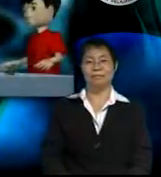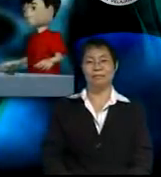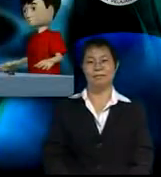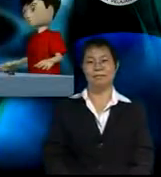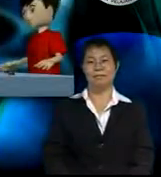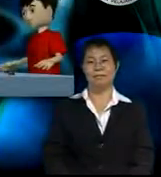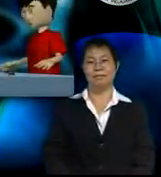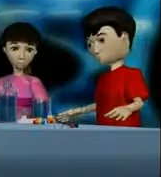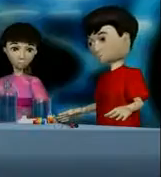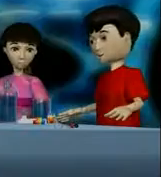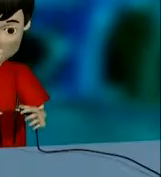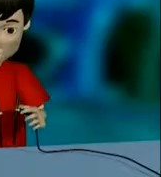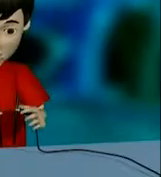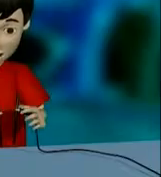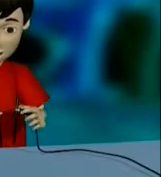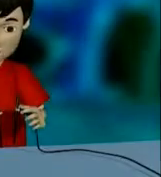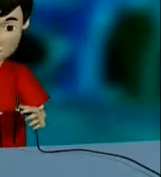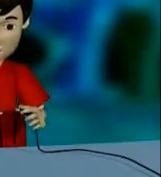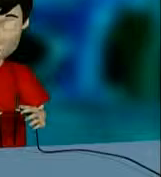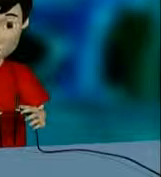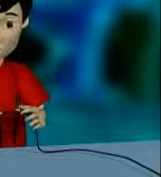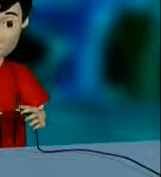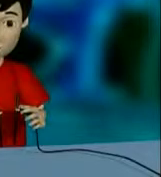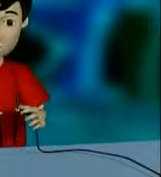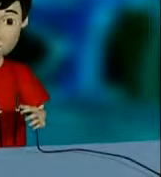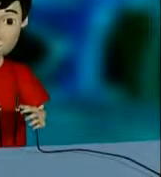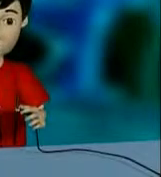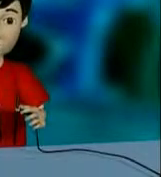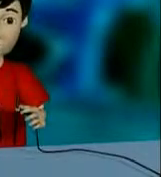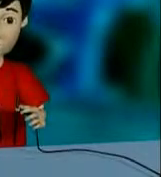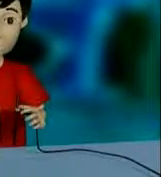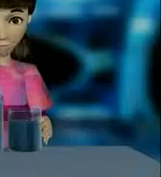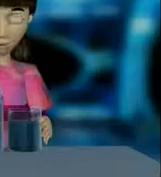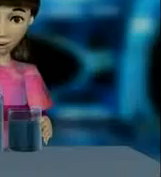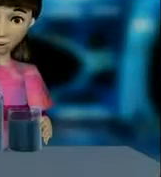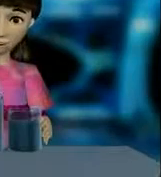And then connect them to a cell.